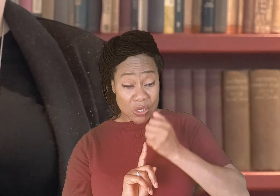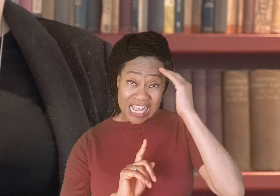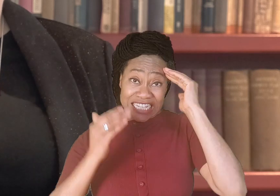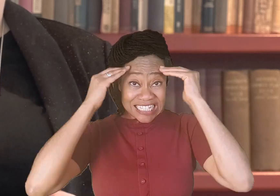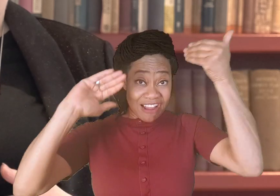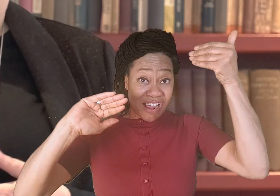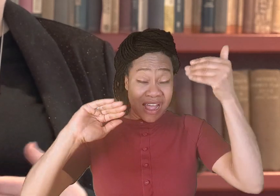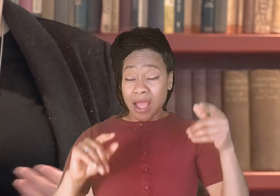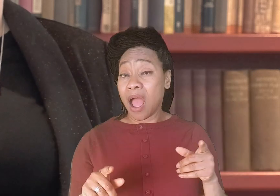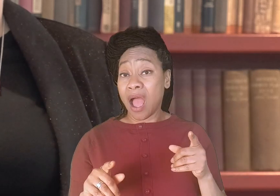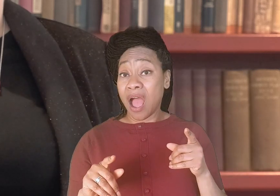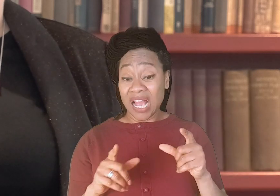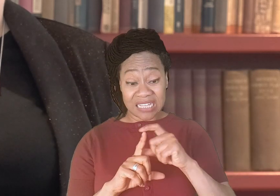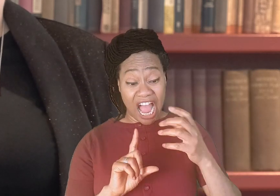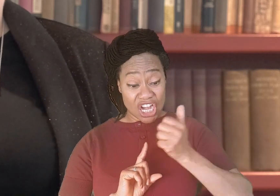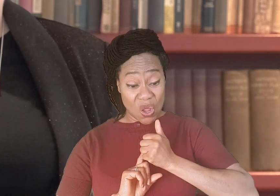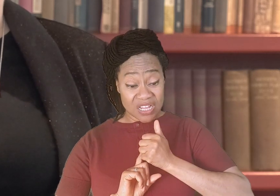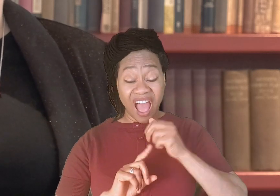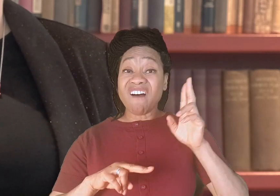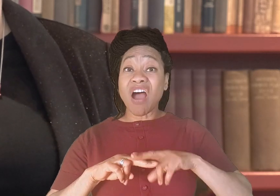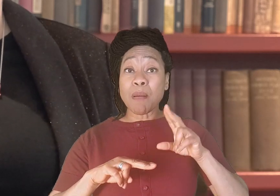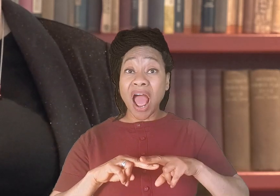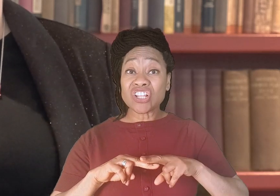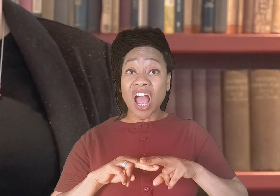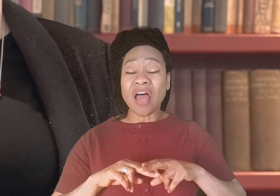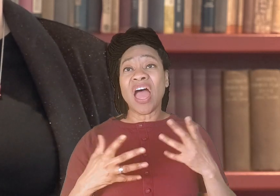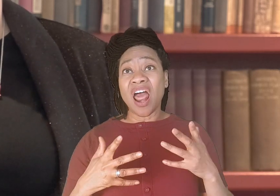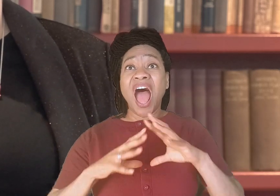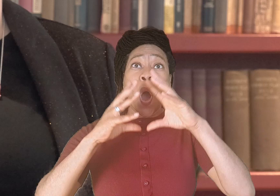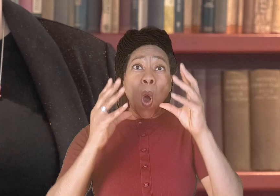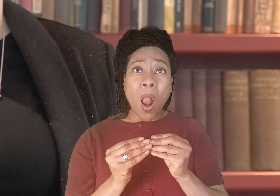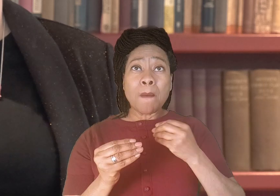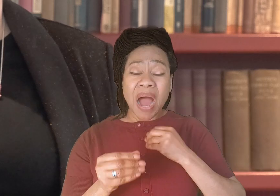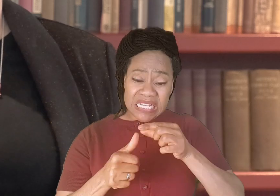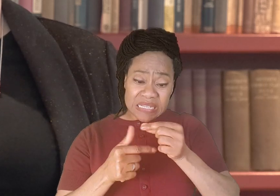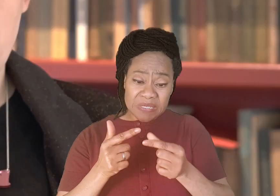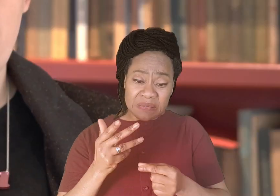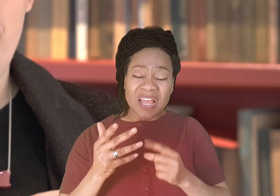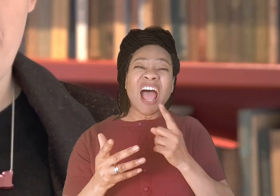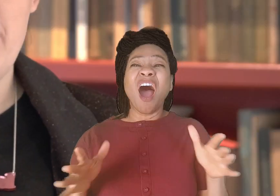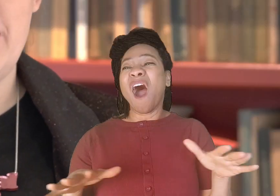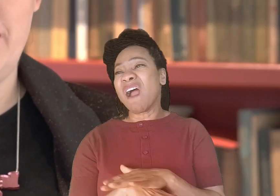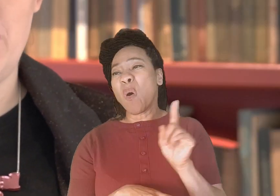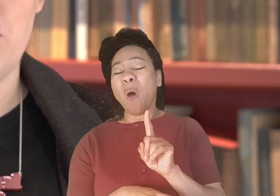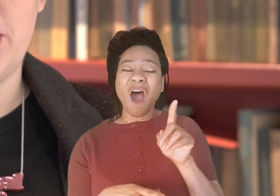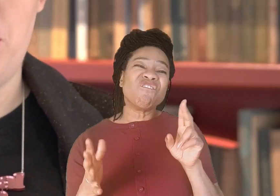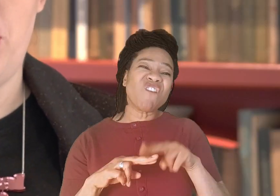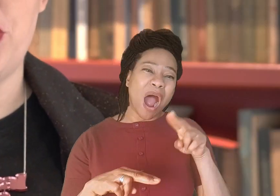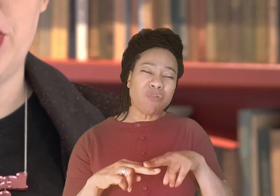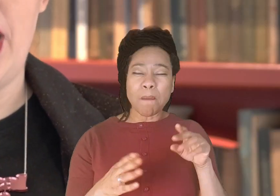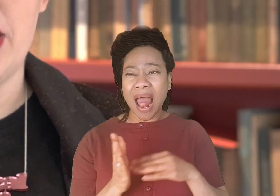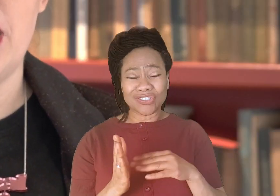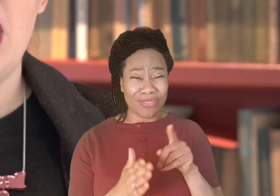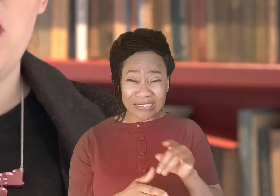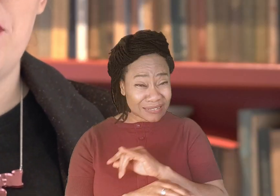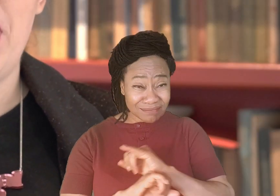of fibromyalgia, every symptom I had was written off as being part of fibromyalgia, which is a very dangerous approach